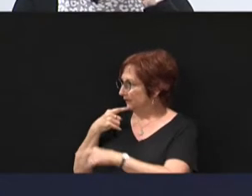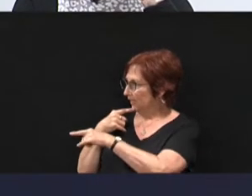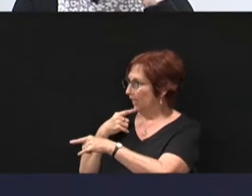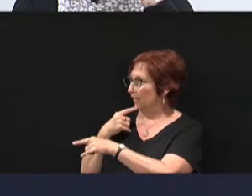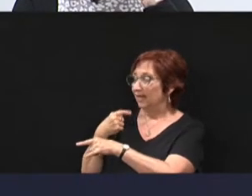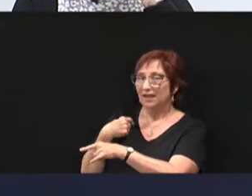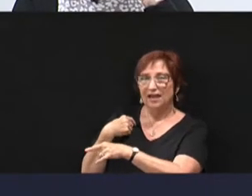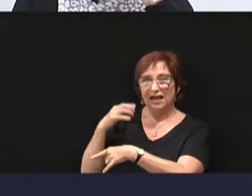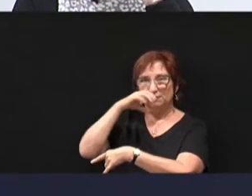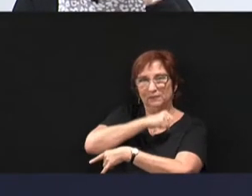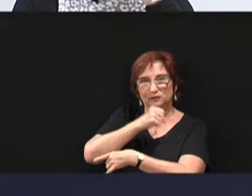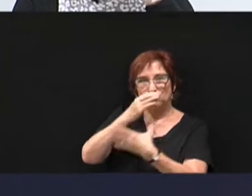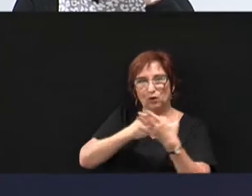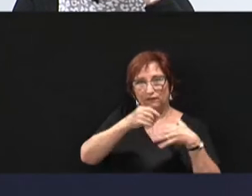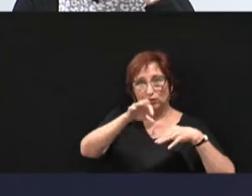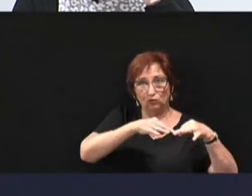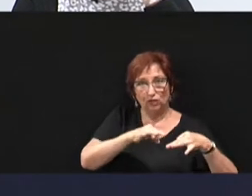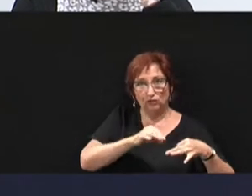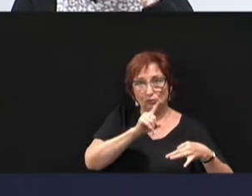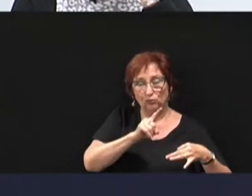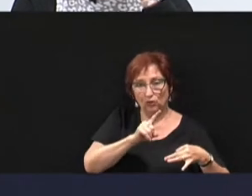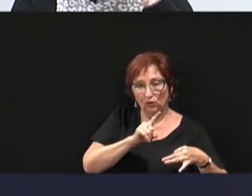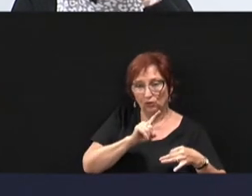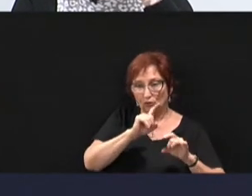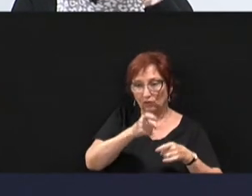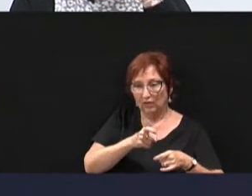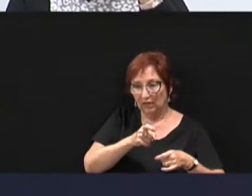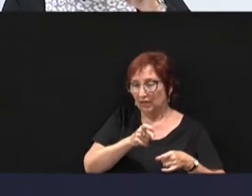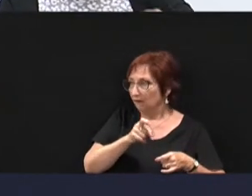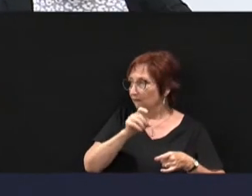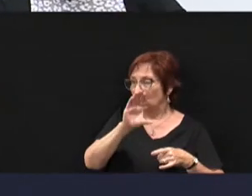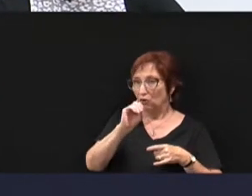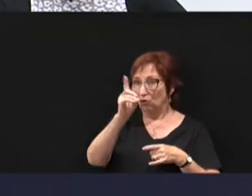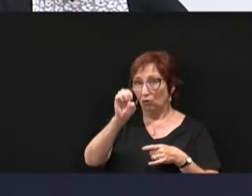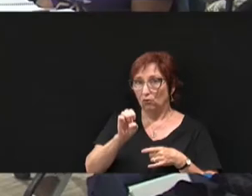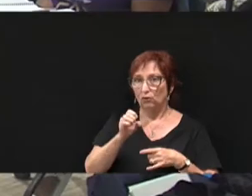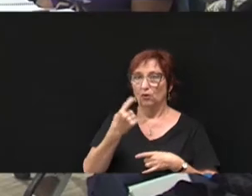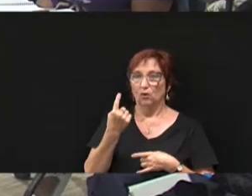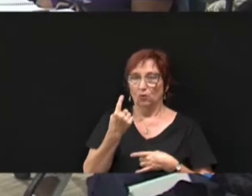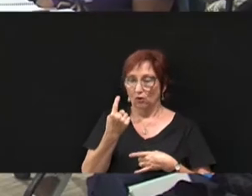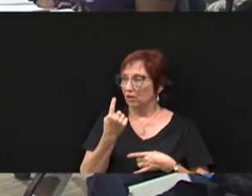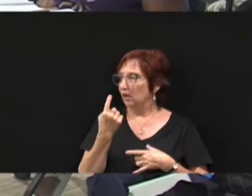part of the directions where you gave the code. So one, I was really glad I didn't have a name tag on. but